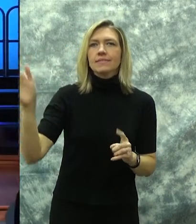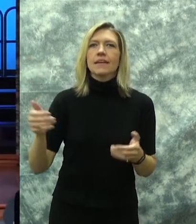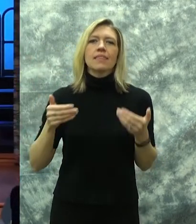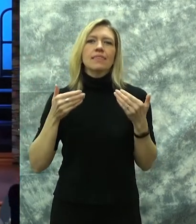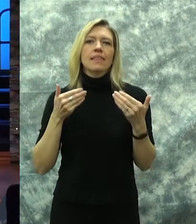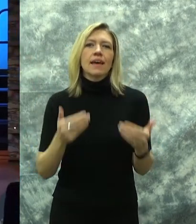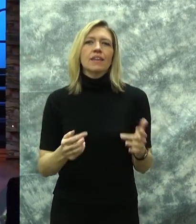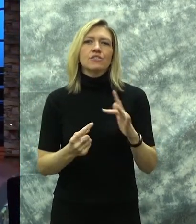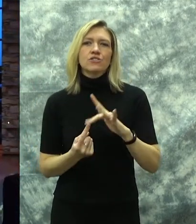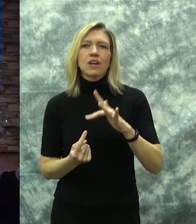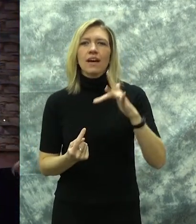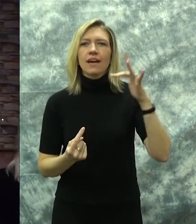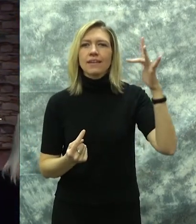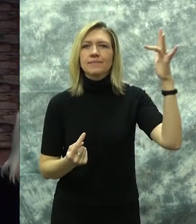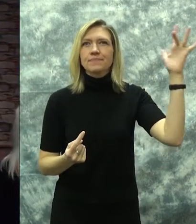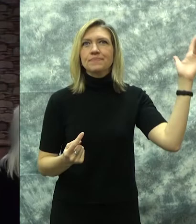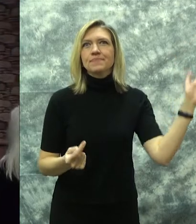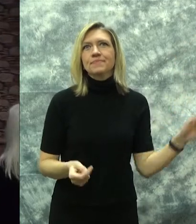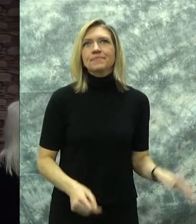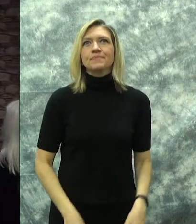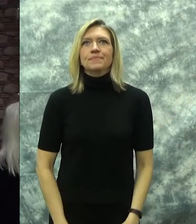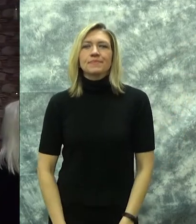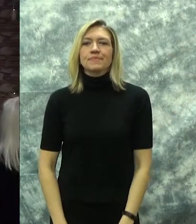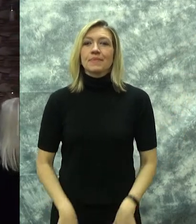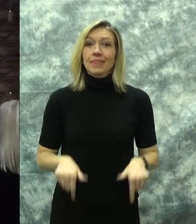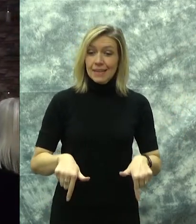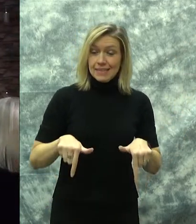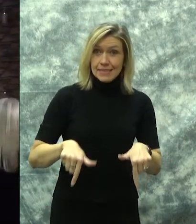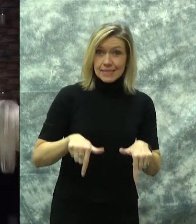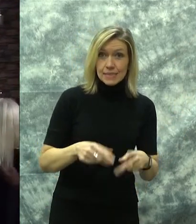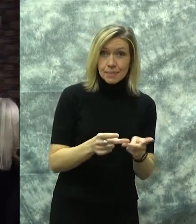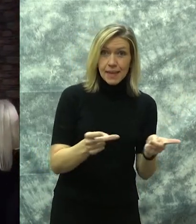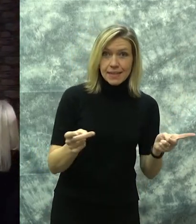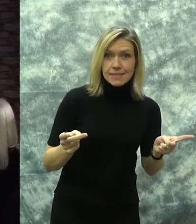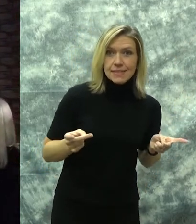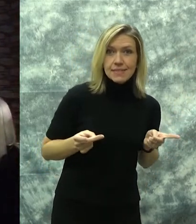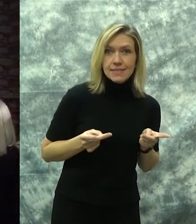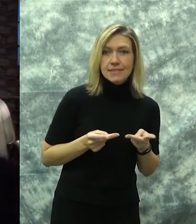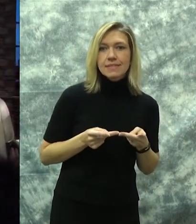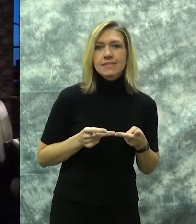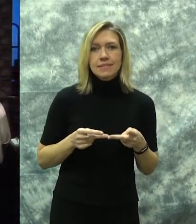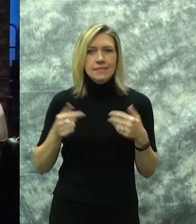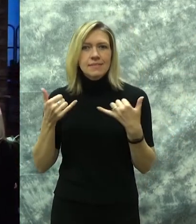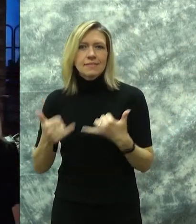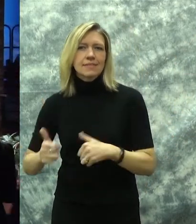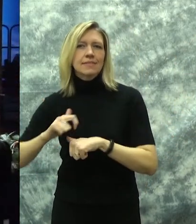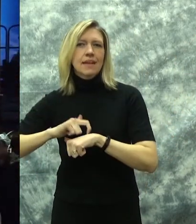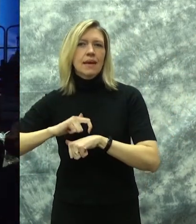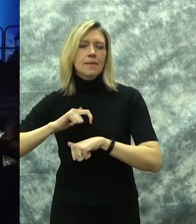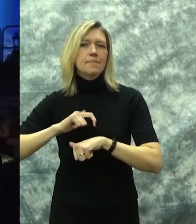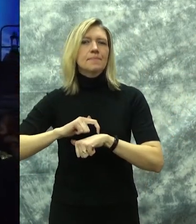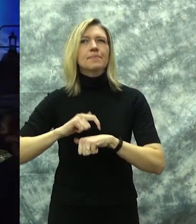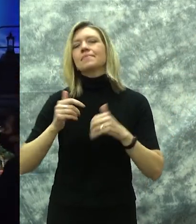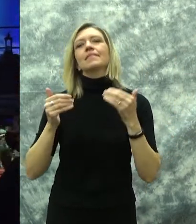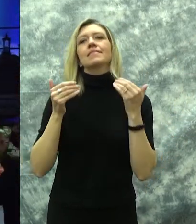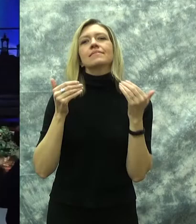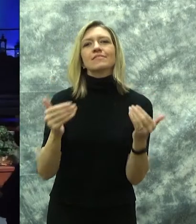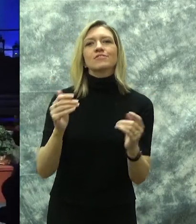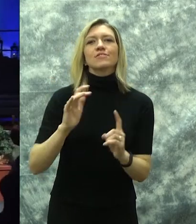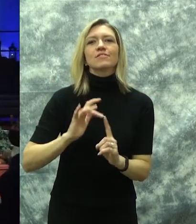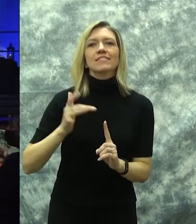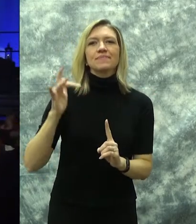let it shine. This is the place, this is the time. Let it